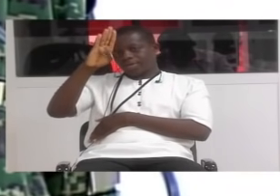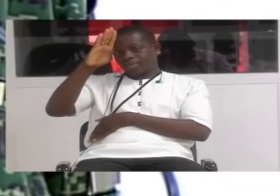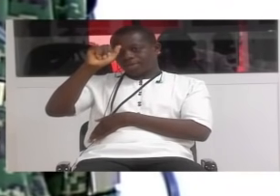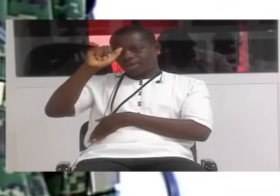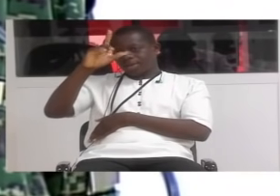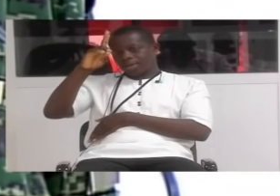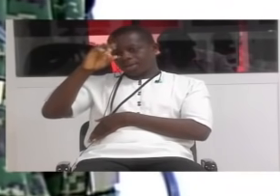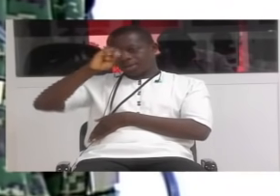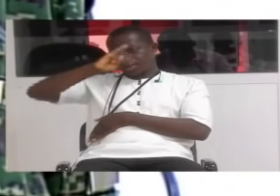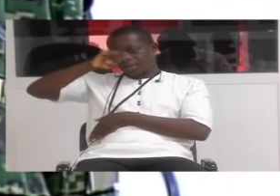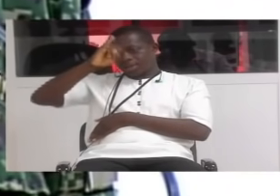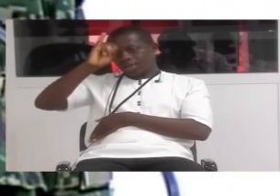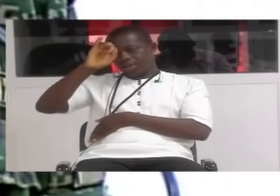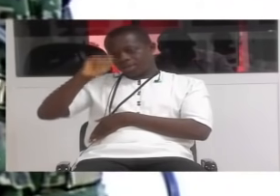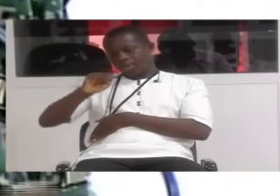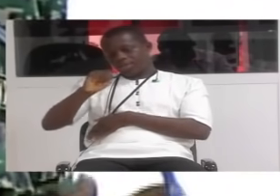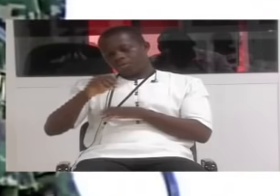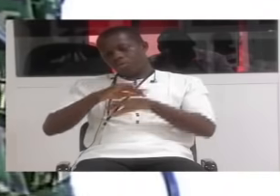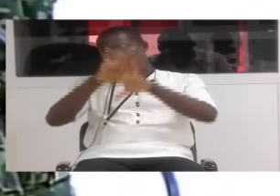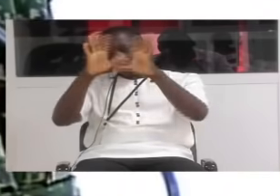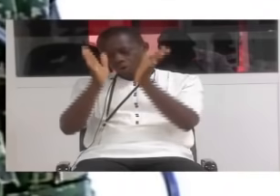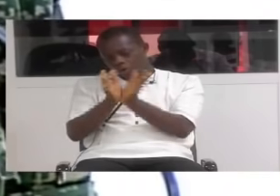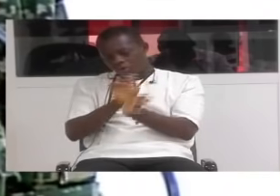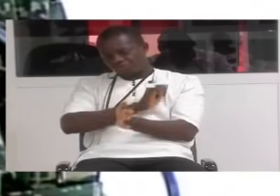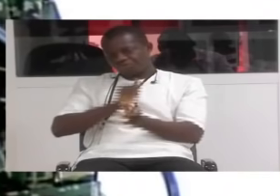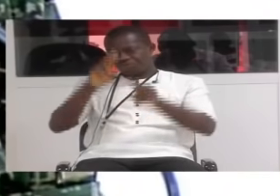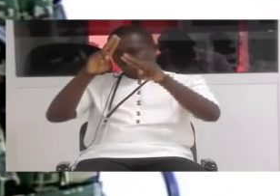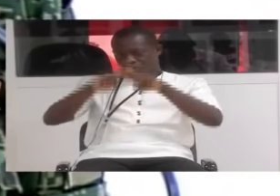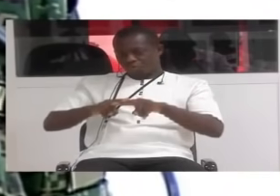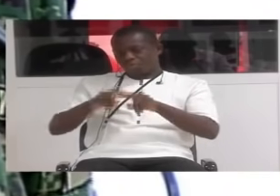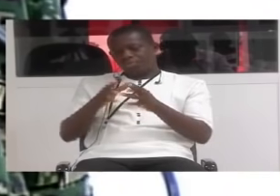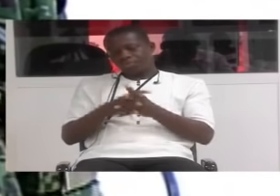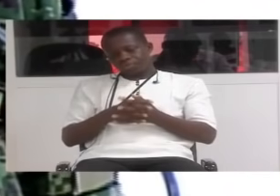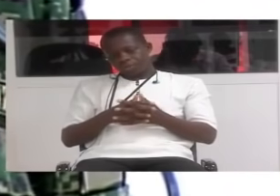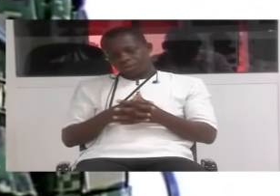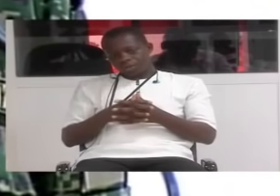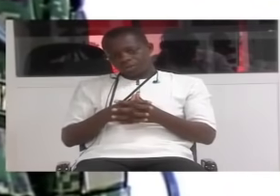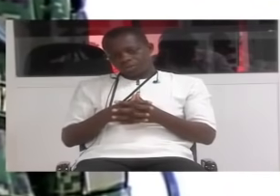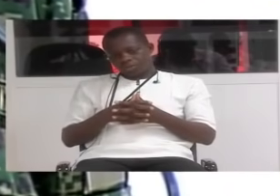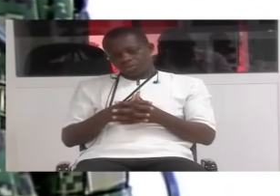Sekuba Jaju also came in. Mbesita. All of us sat down.